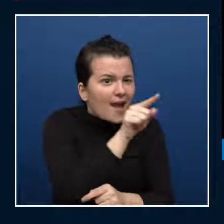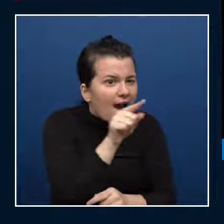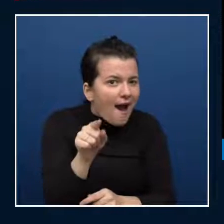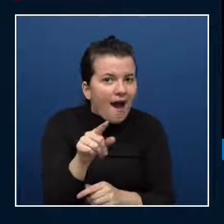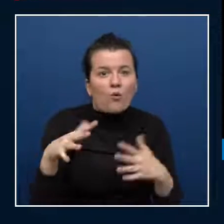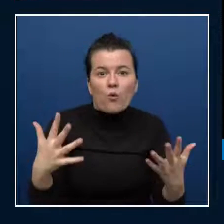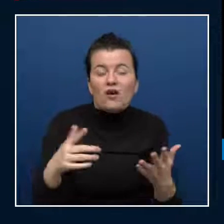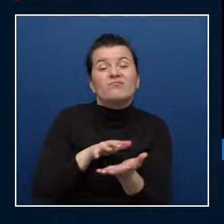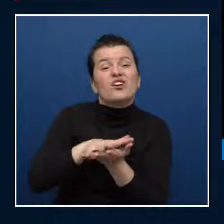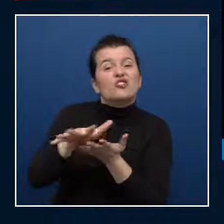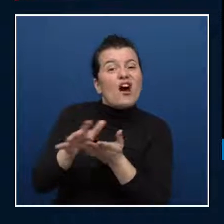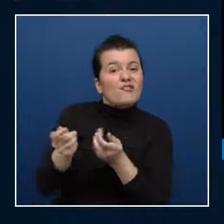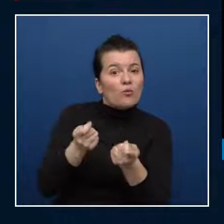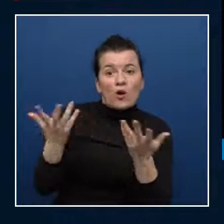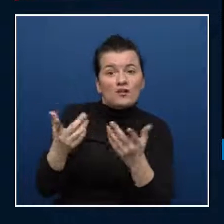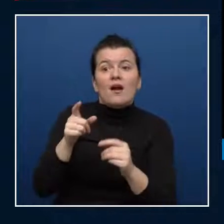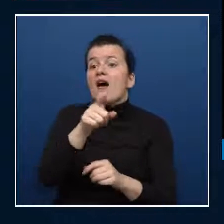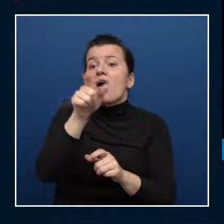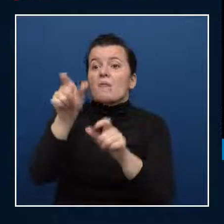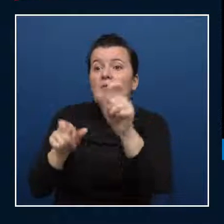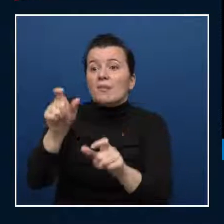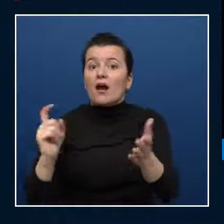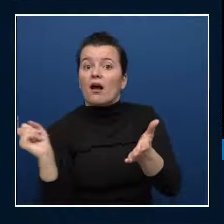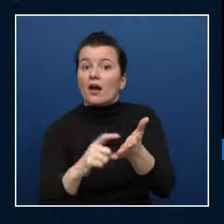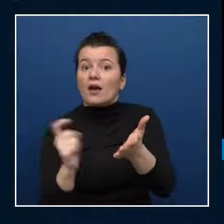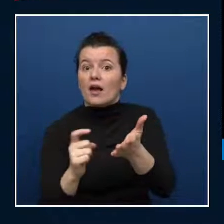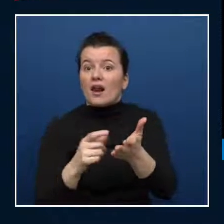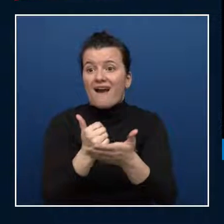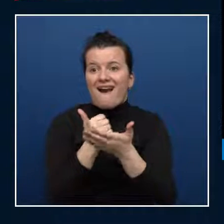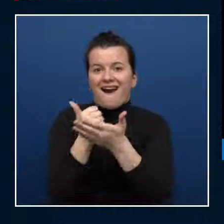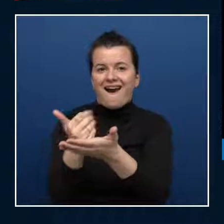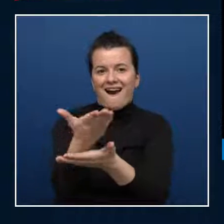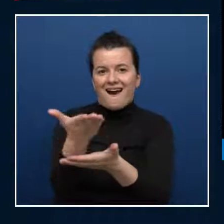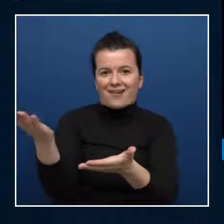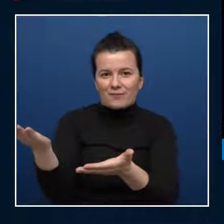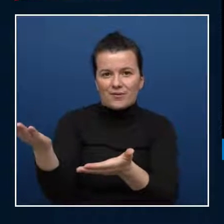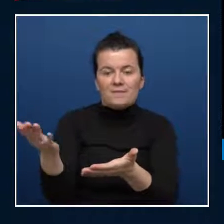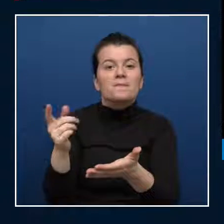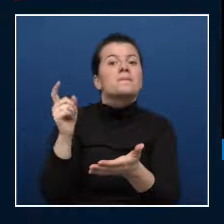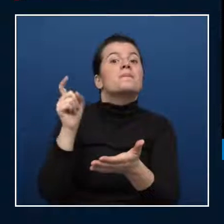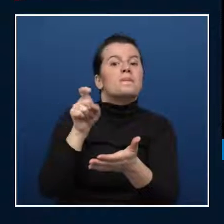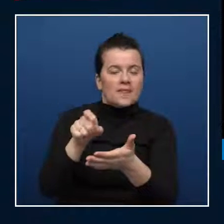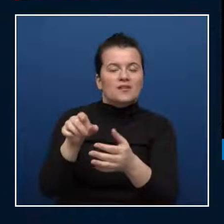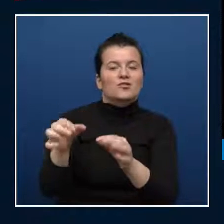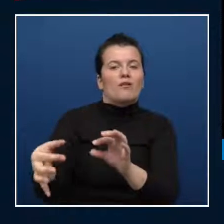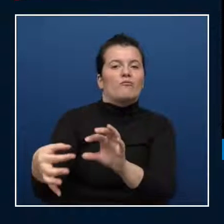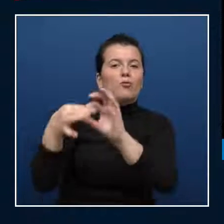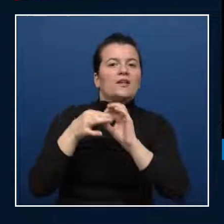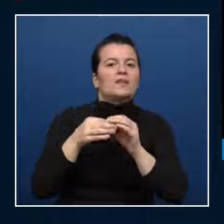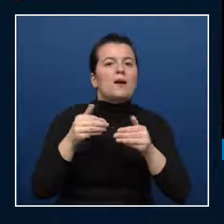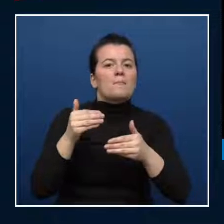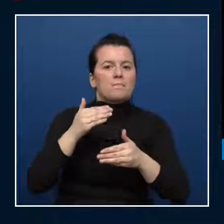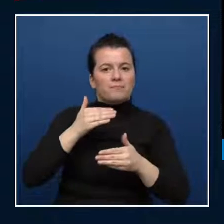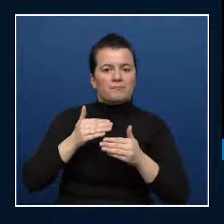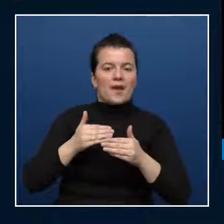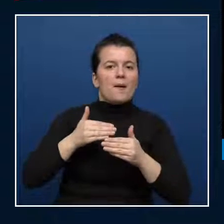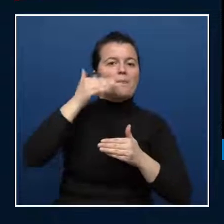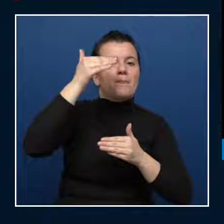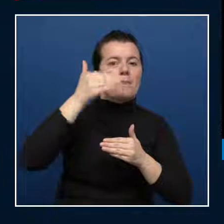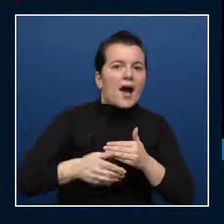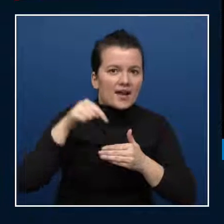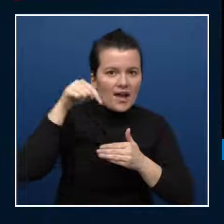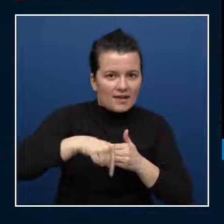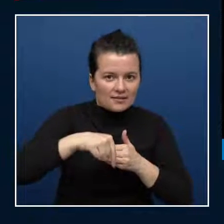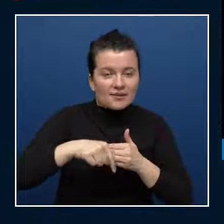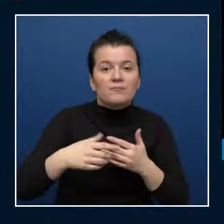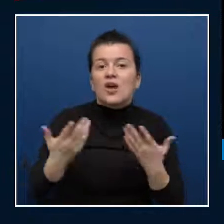your query do is actually start that conversation with the backend point. The query will come into the Traffic Manager.